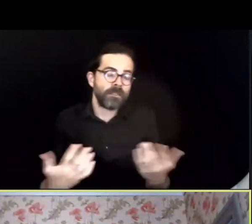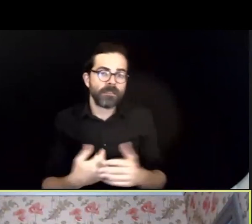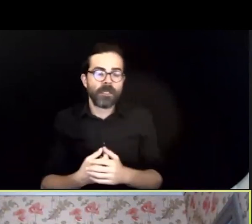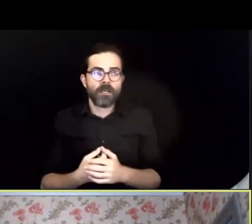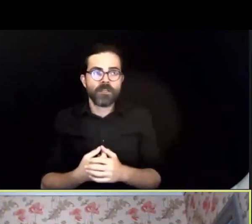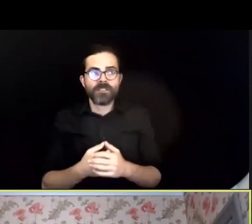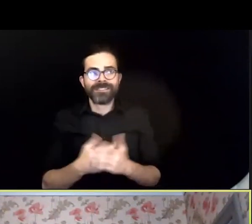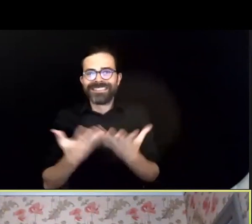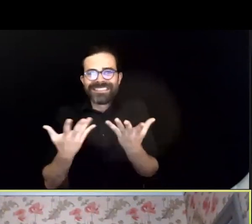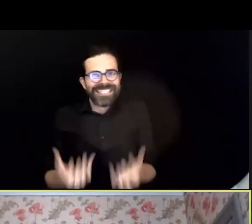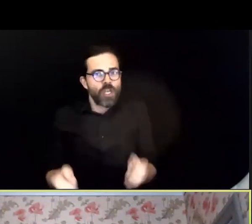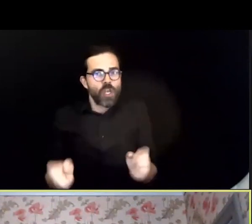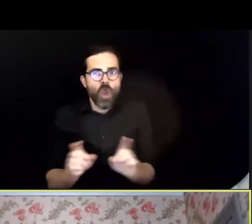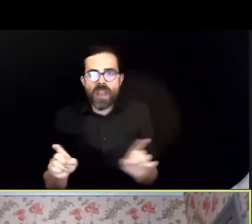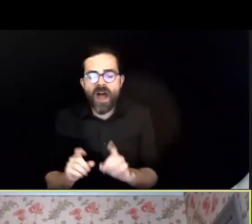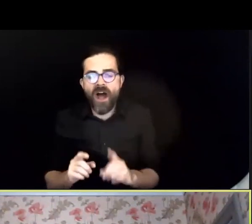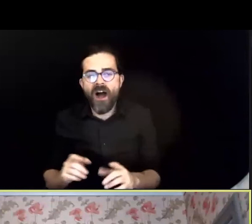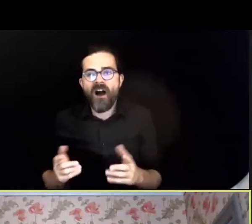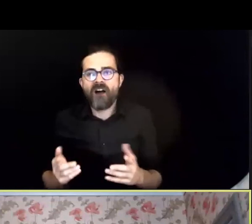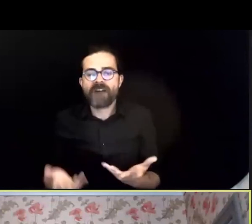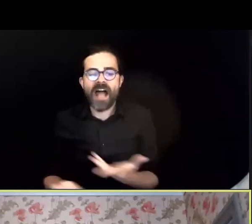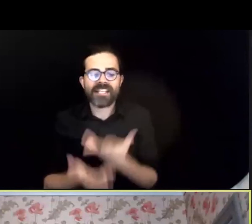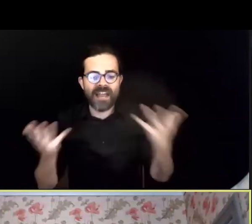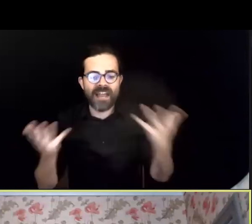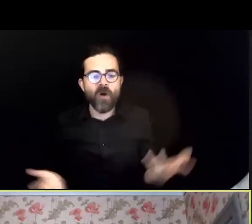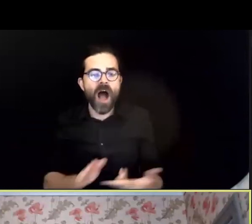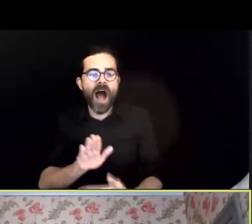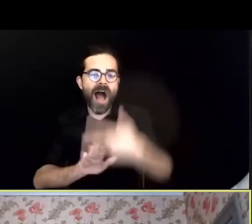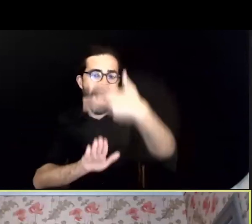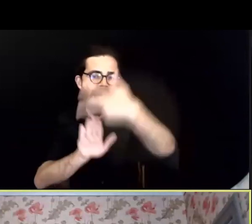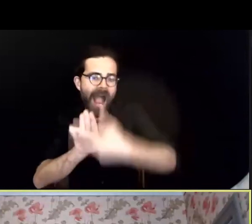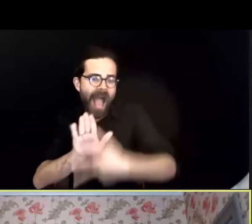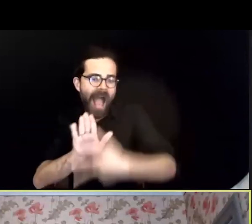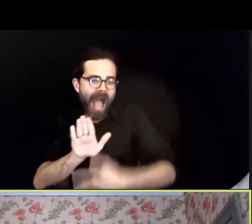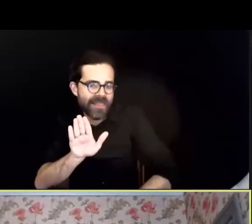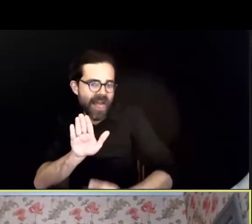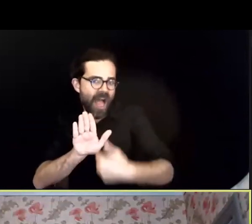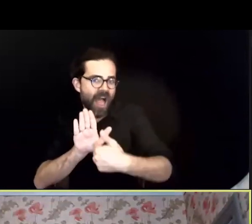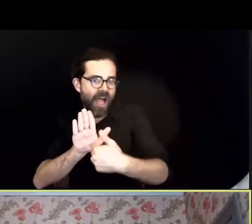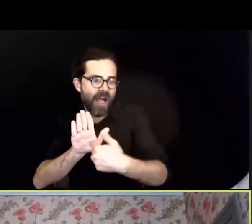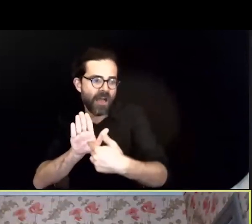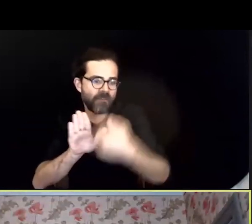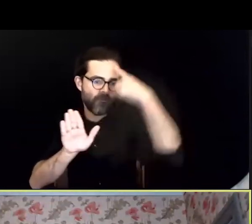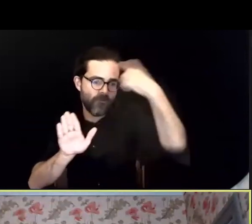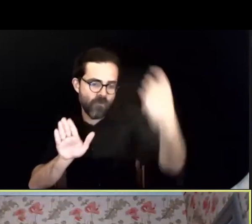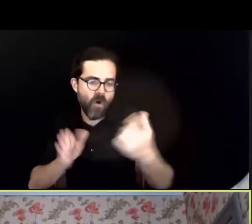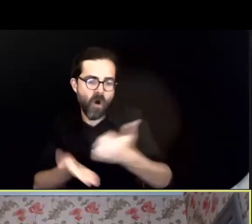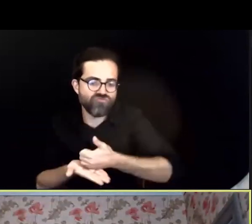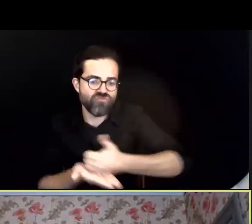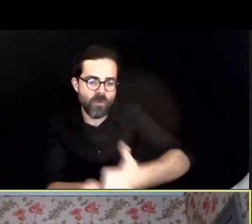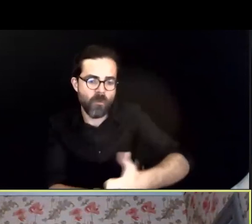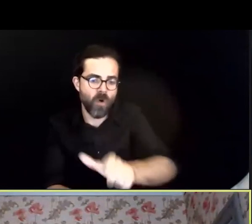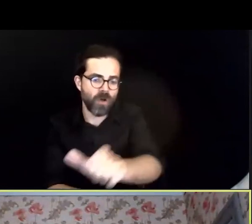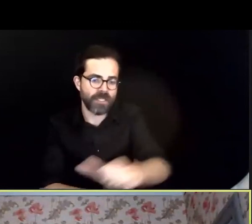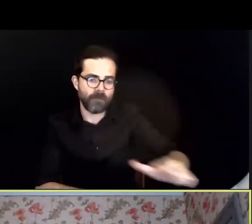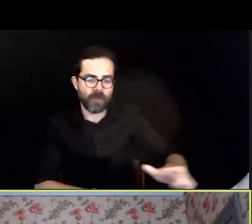guidelines for people, how we support people to use digital services, but there are these some